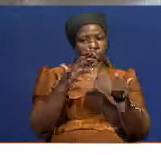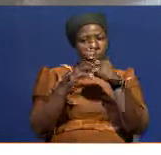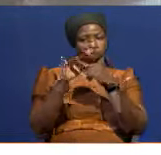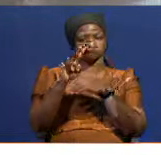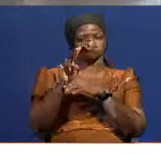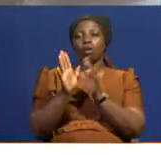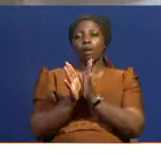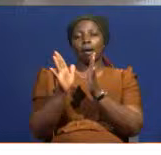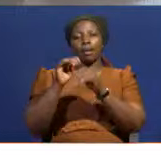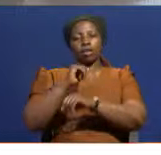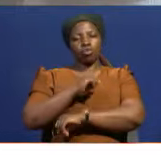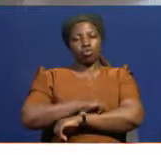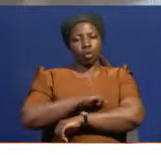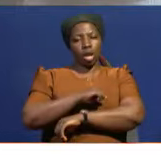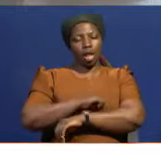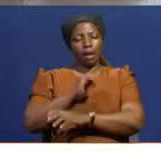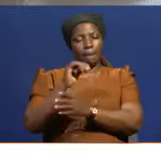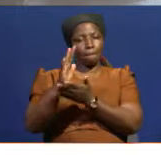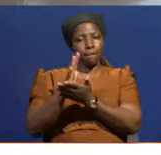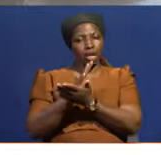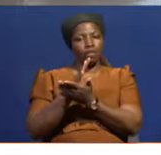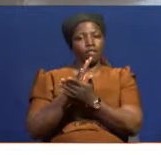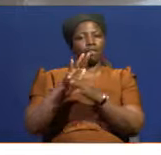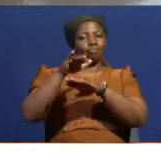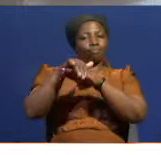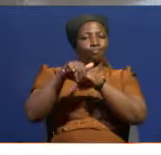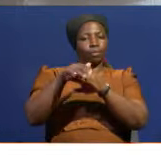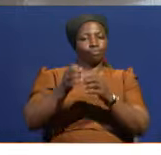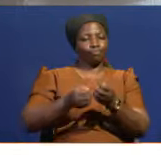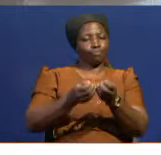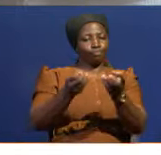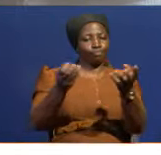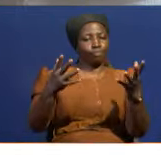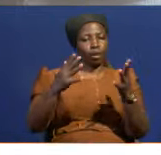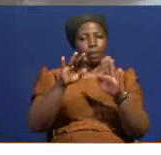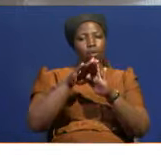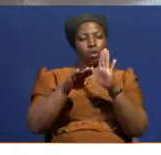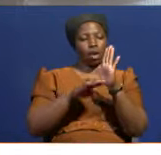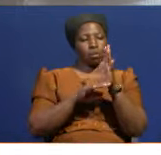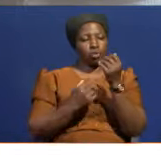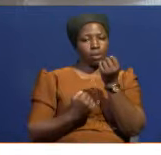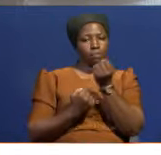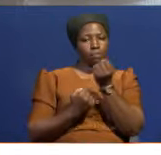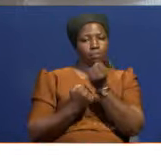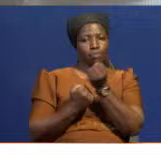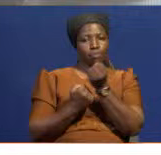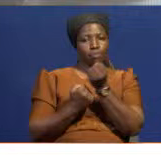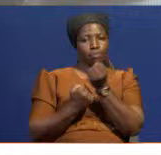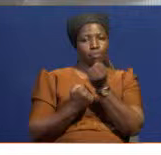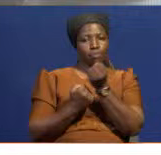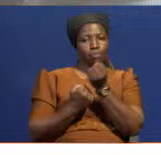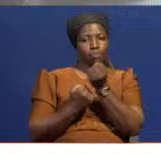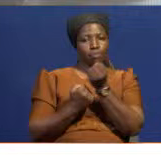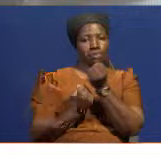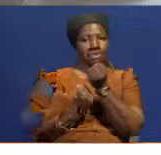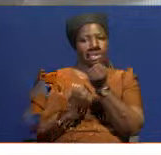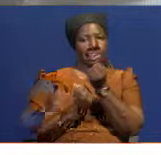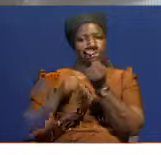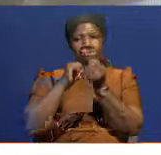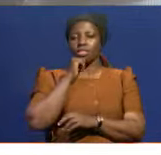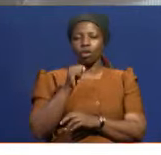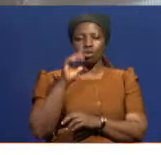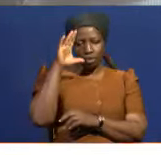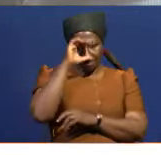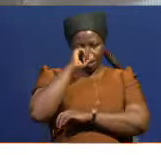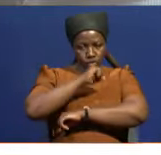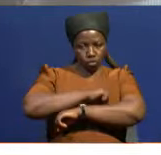23,490 part of the sanitary distribution program to support school-going girls not to miss school during their Secretary